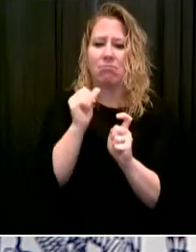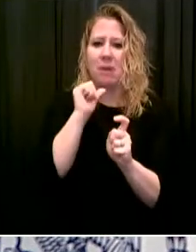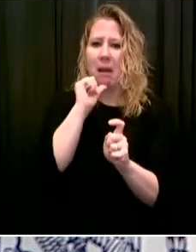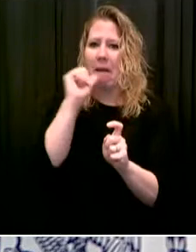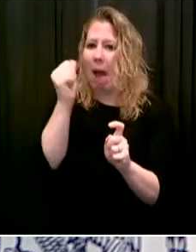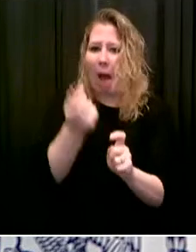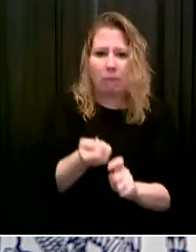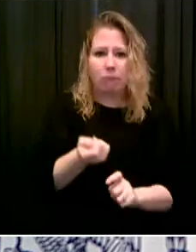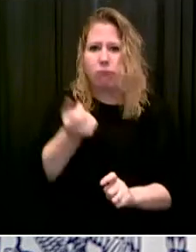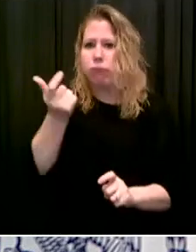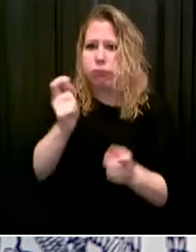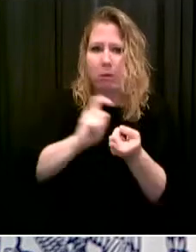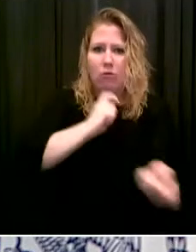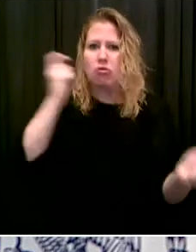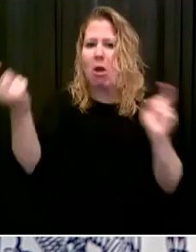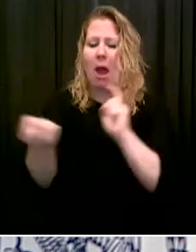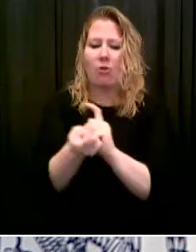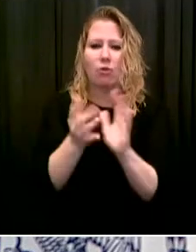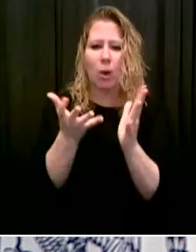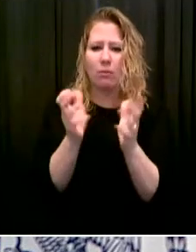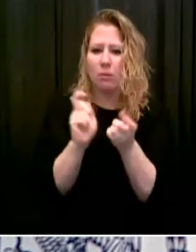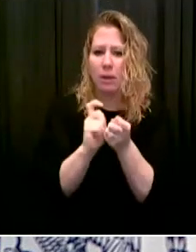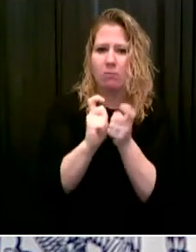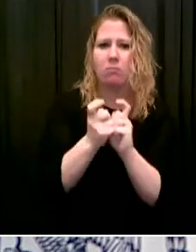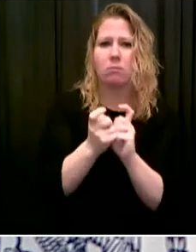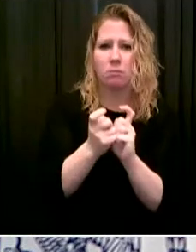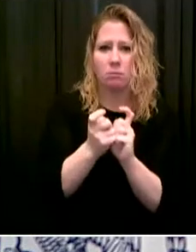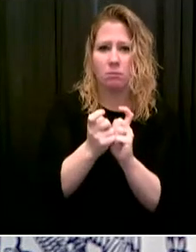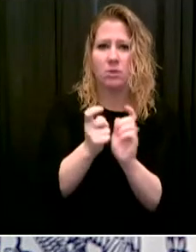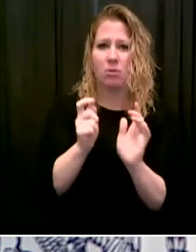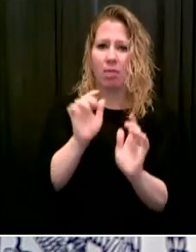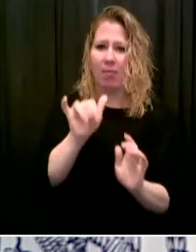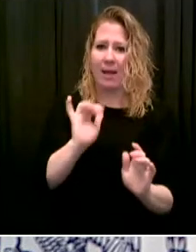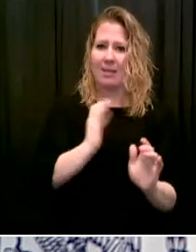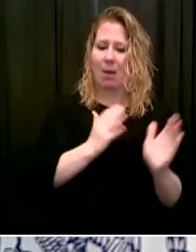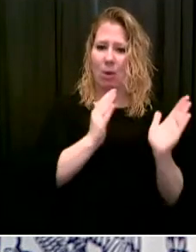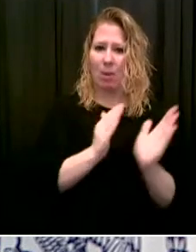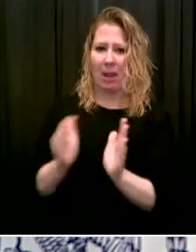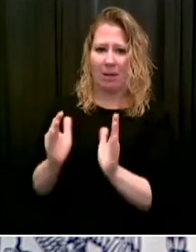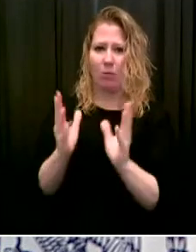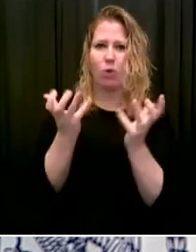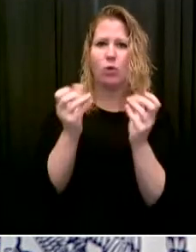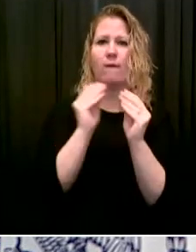need for an appeal. So that's plan A here. Let's just fix the law.